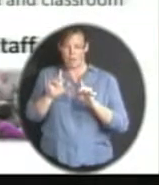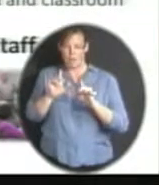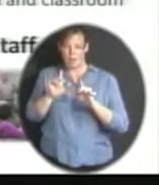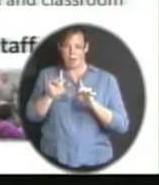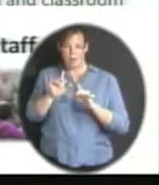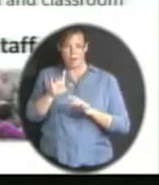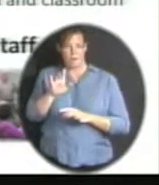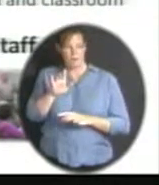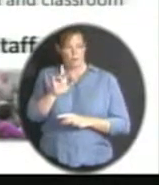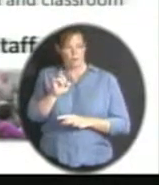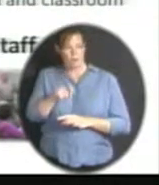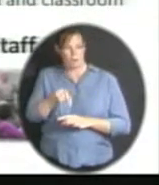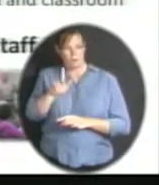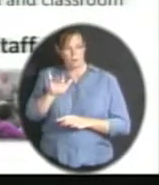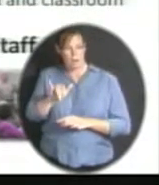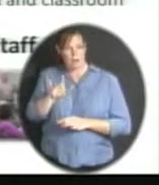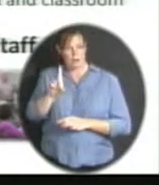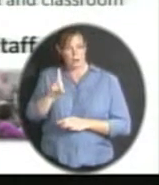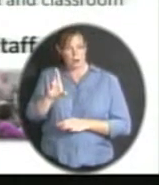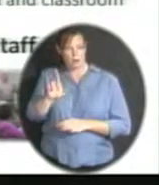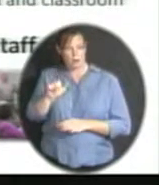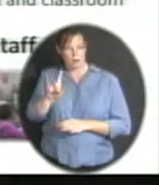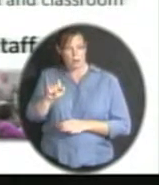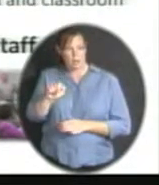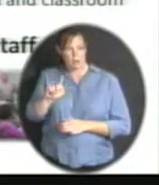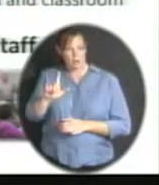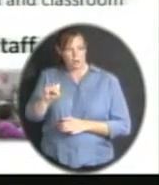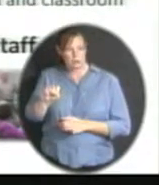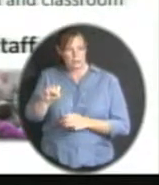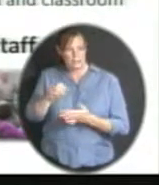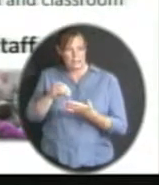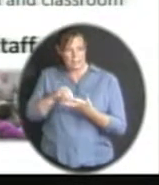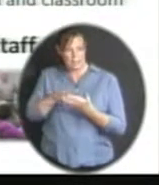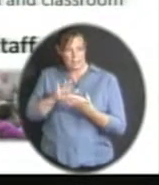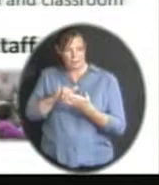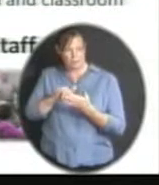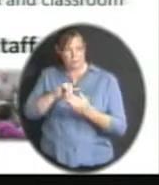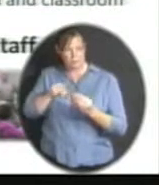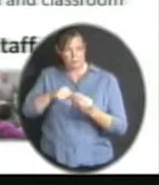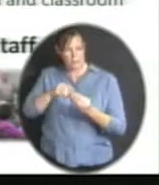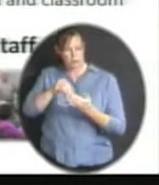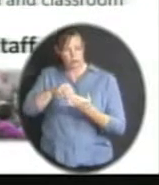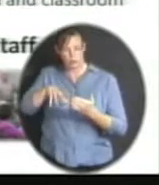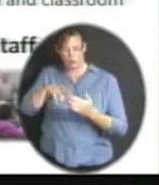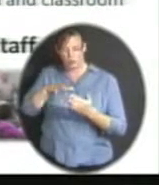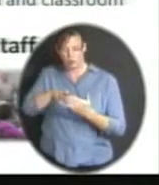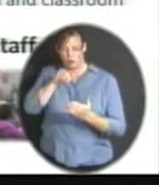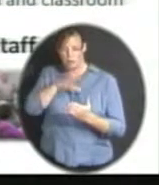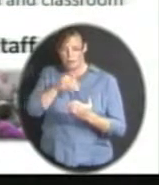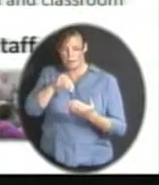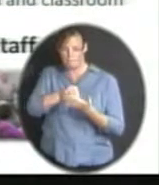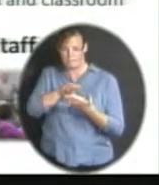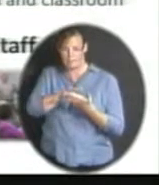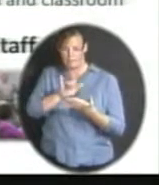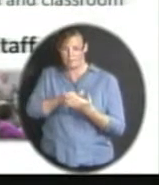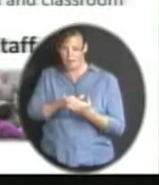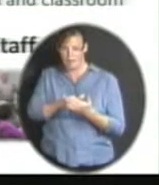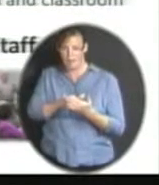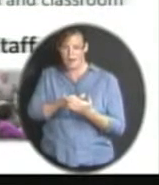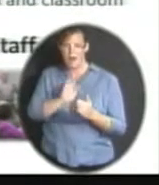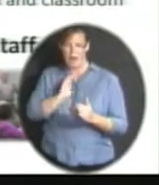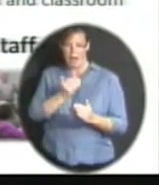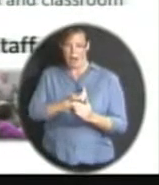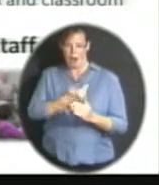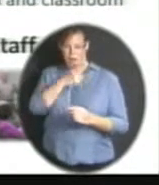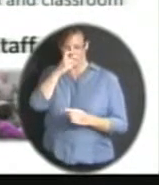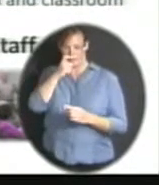by Dr. Daniels. The impact of that is all about student learning also and impacting that.